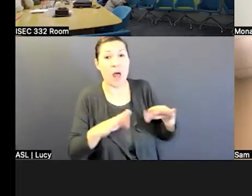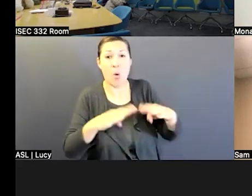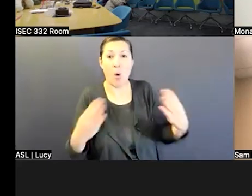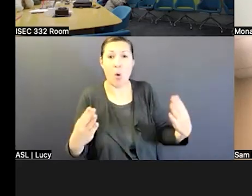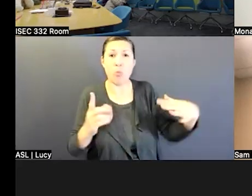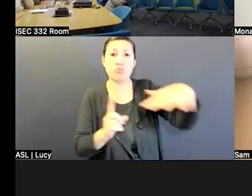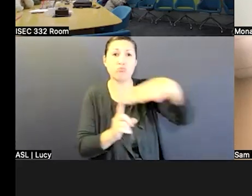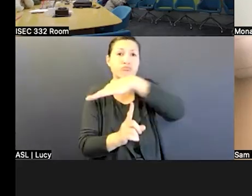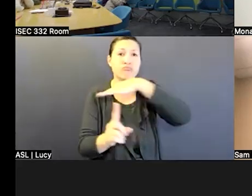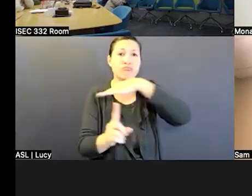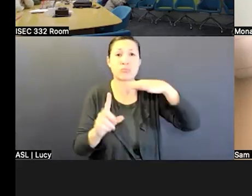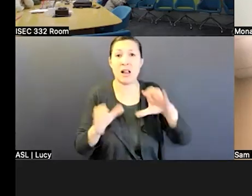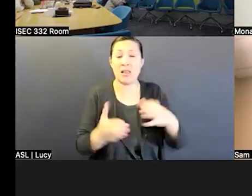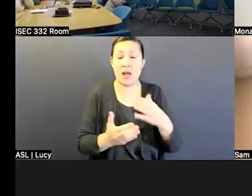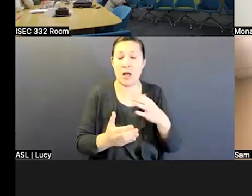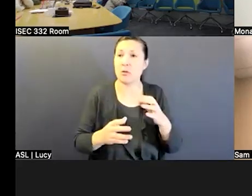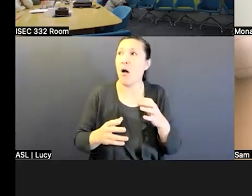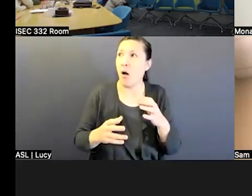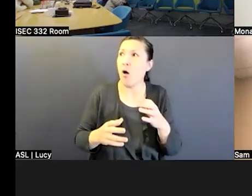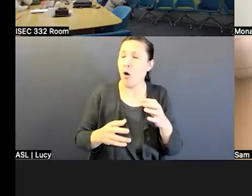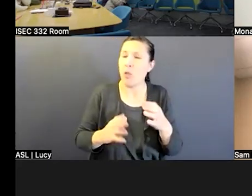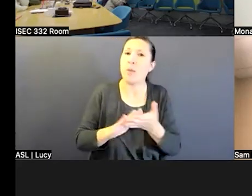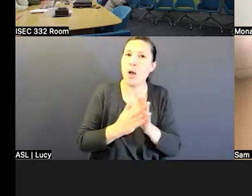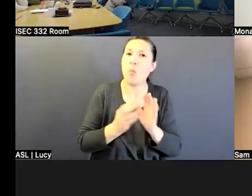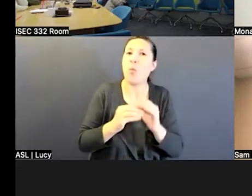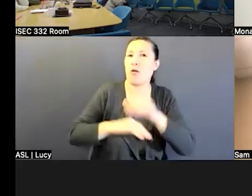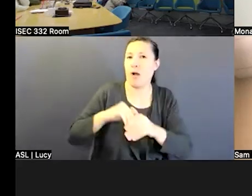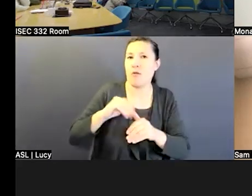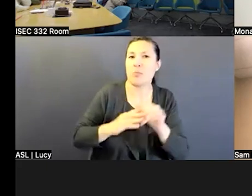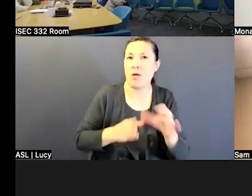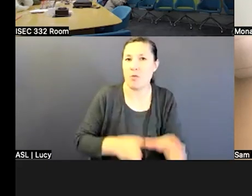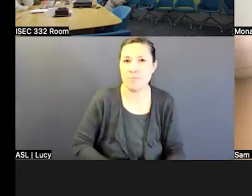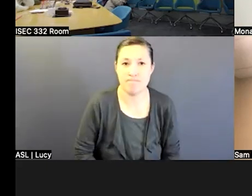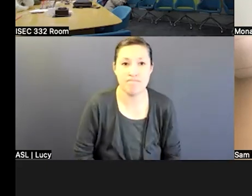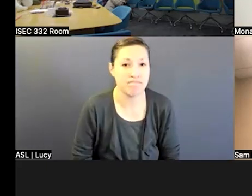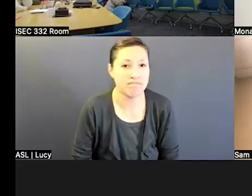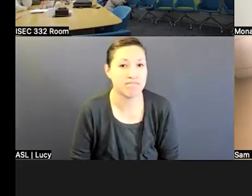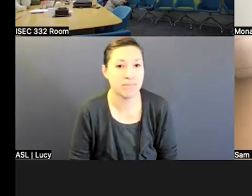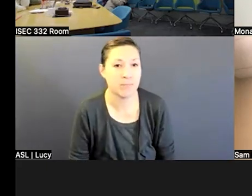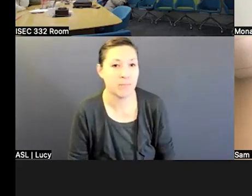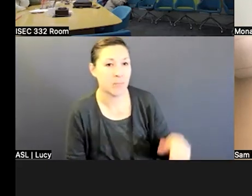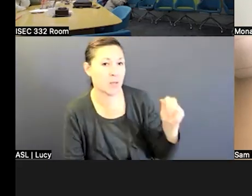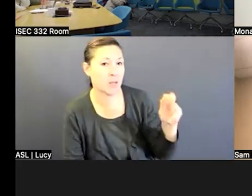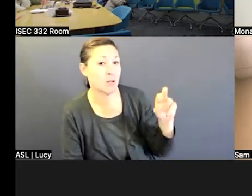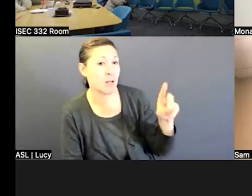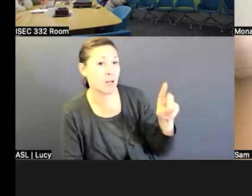it. Start talking about their needs. Thank you.